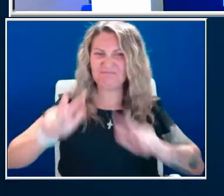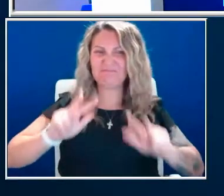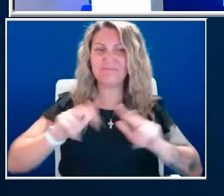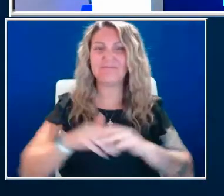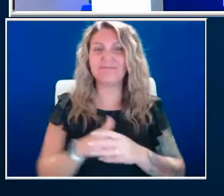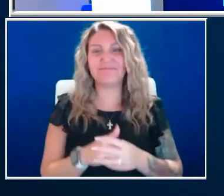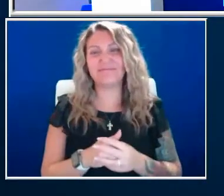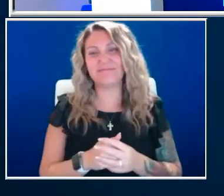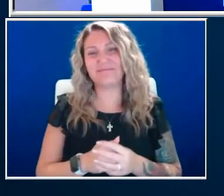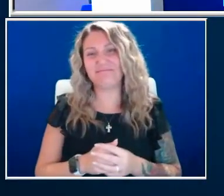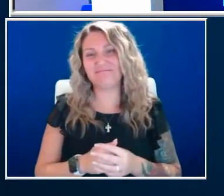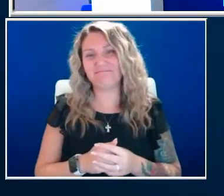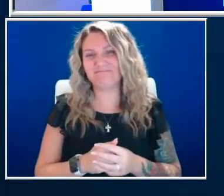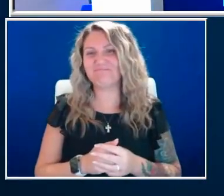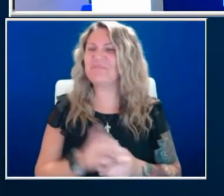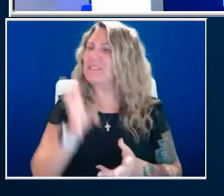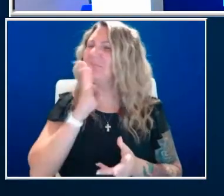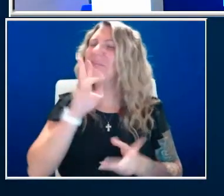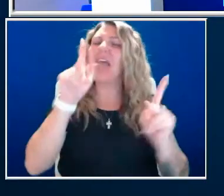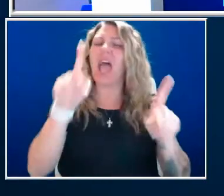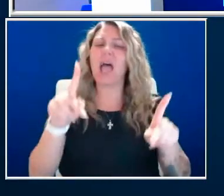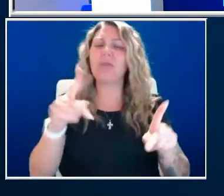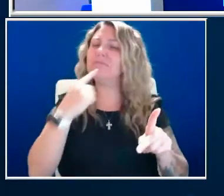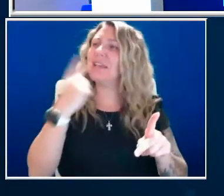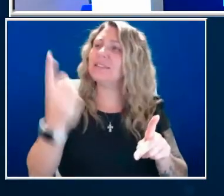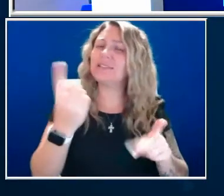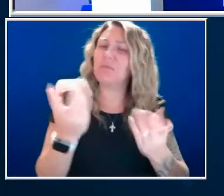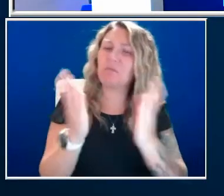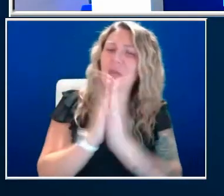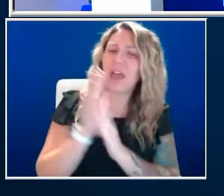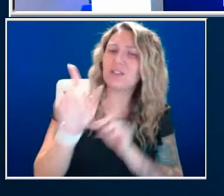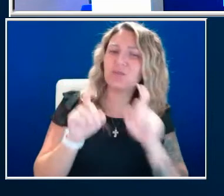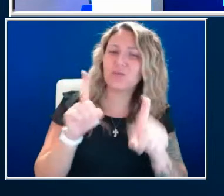Speak up, say something, ask questions.